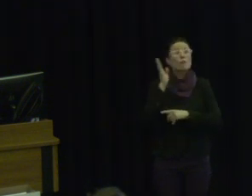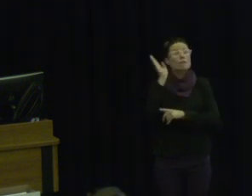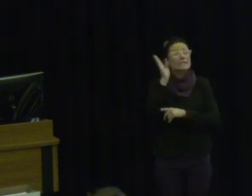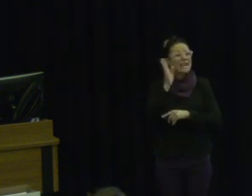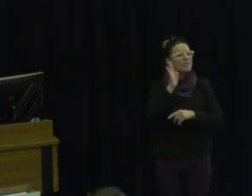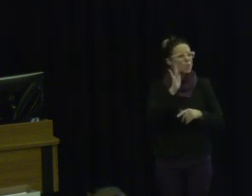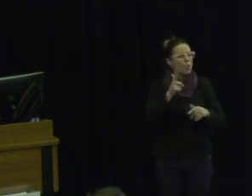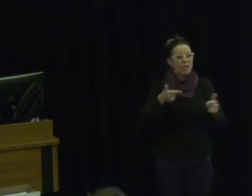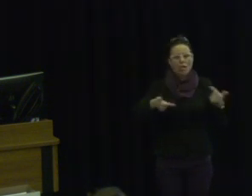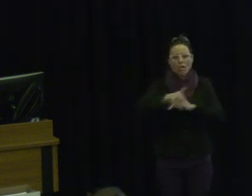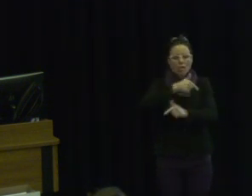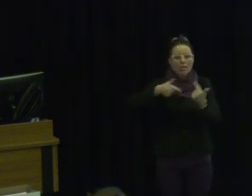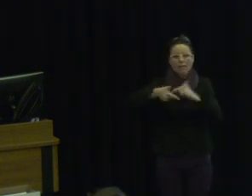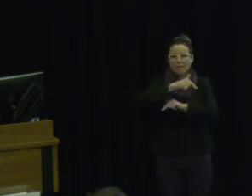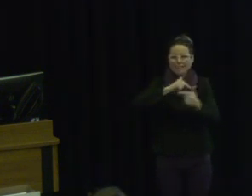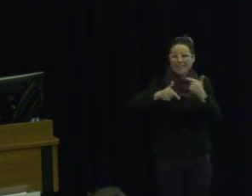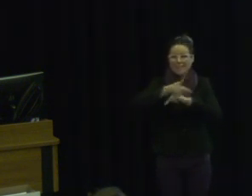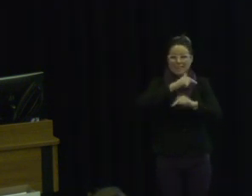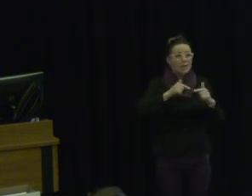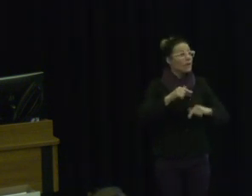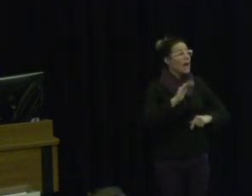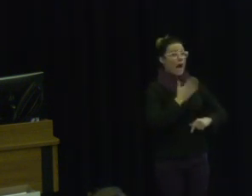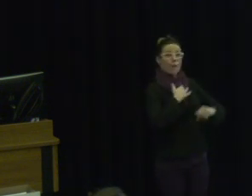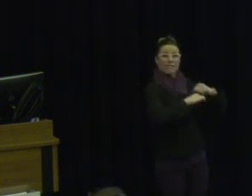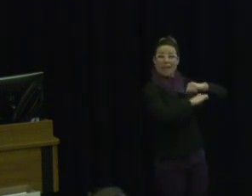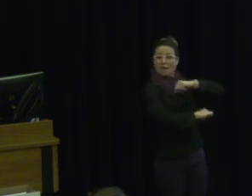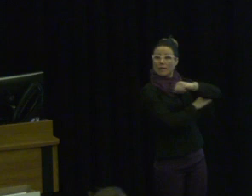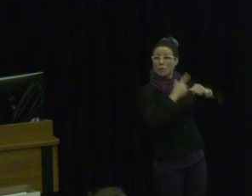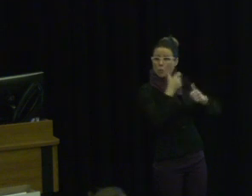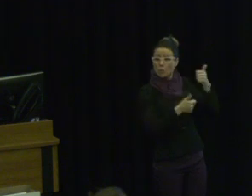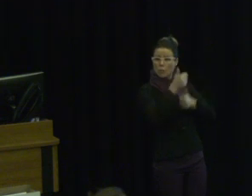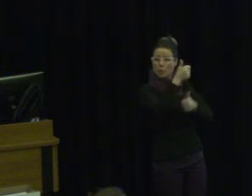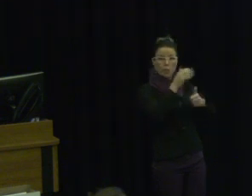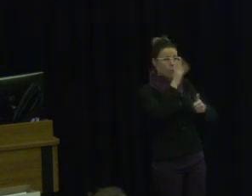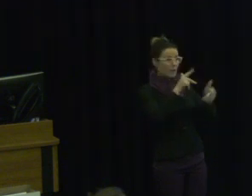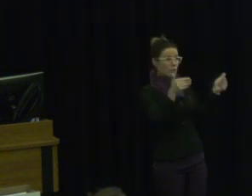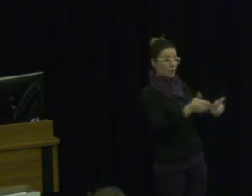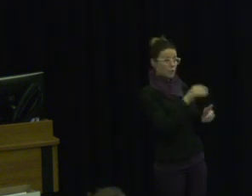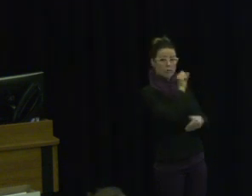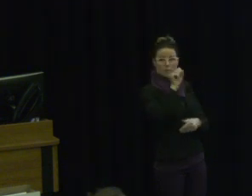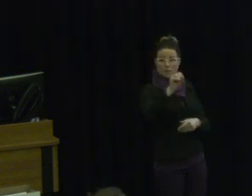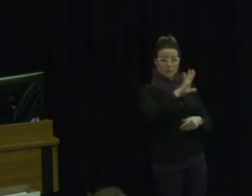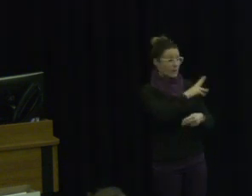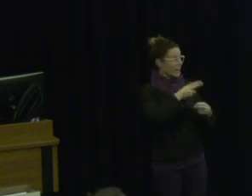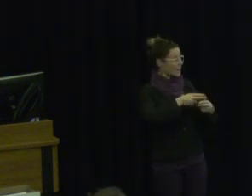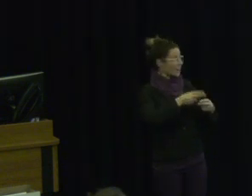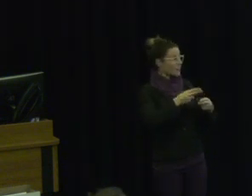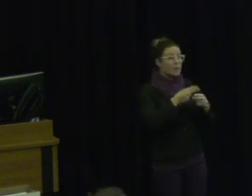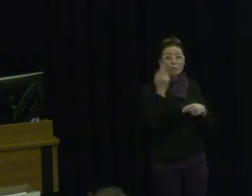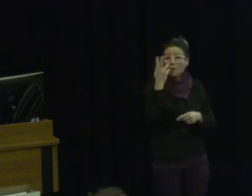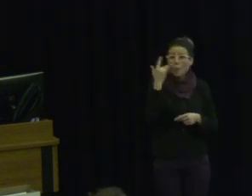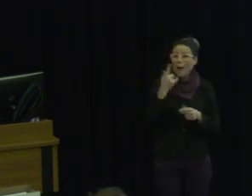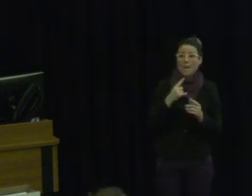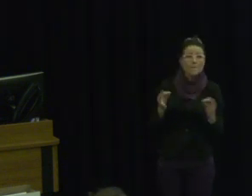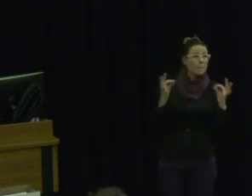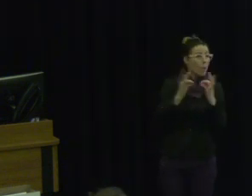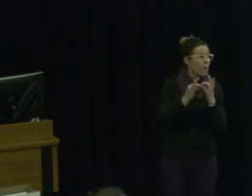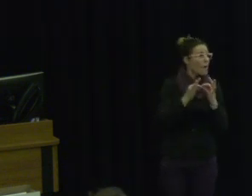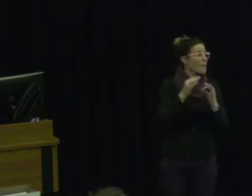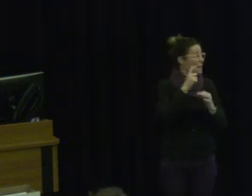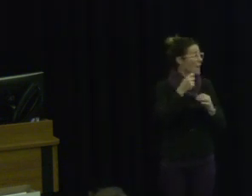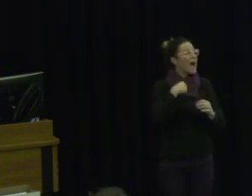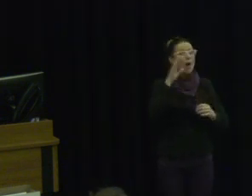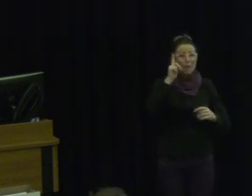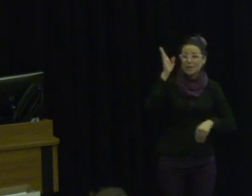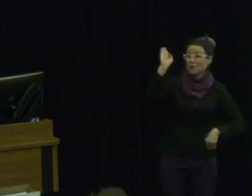going to start with the head of our foundation, have them quickly introduce themselves. The reason this will be important is because I really will be talking, at least I've got it timed at